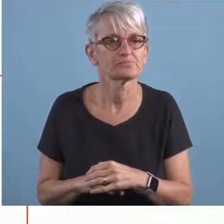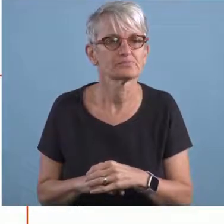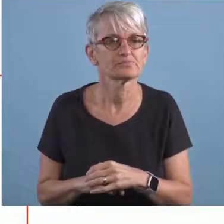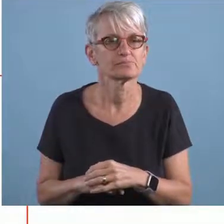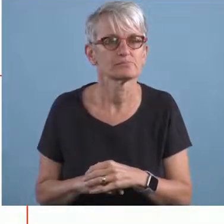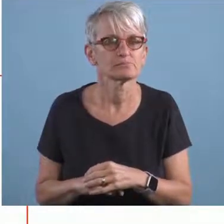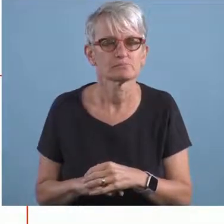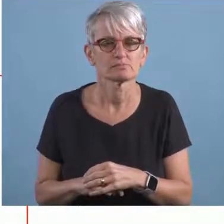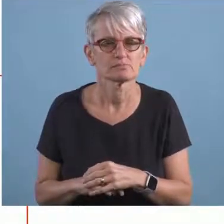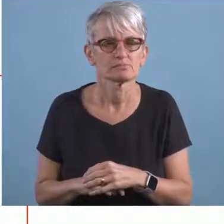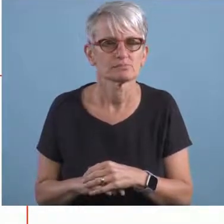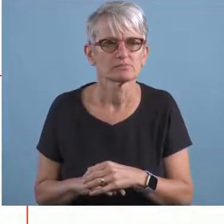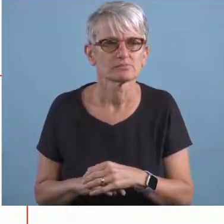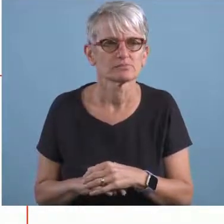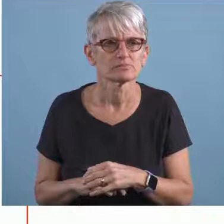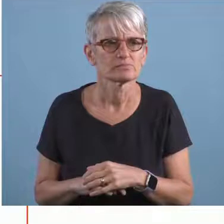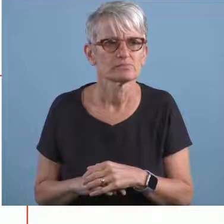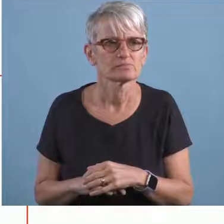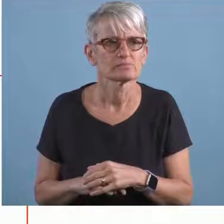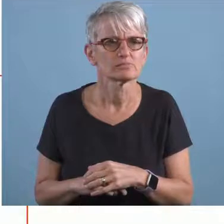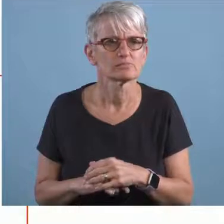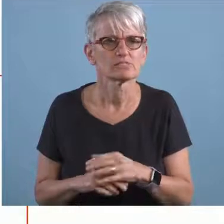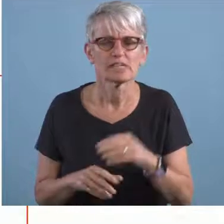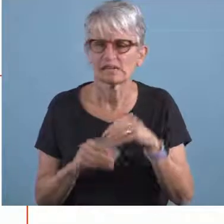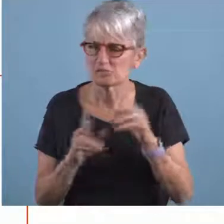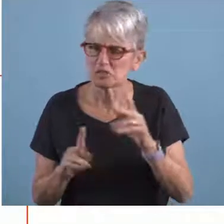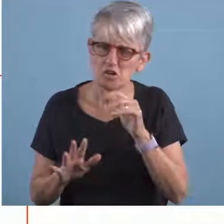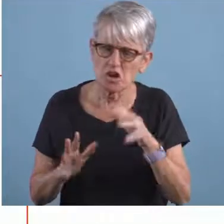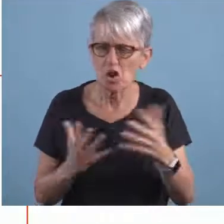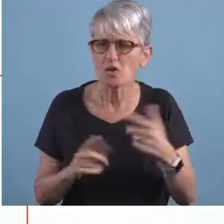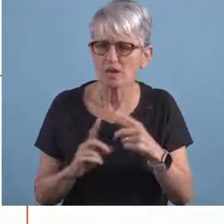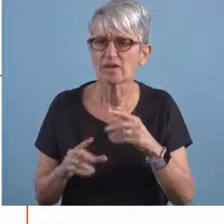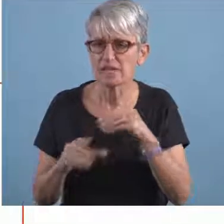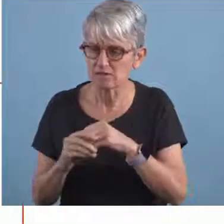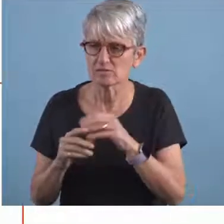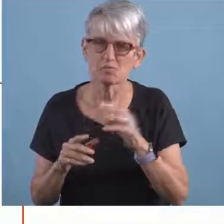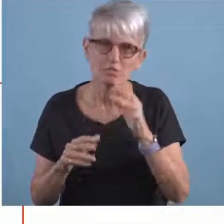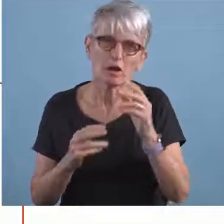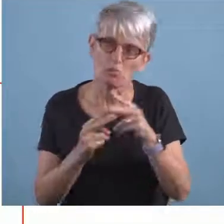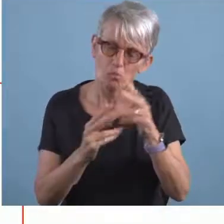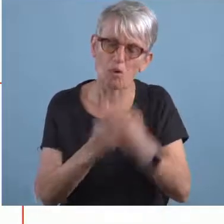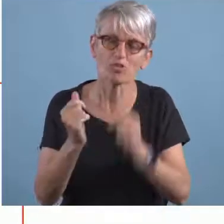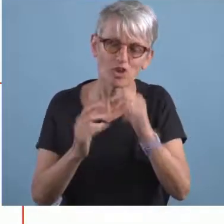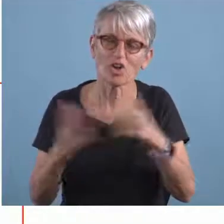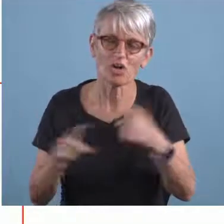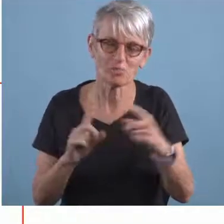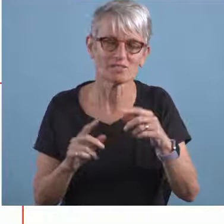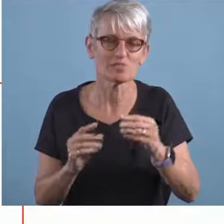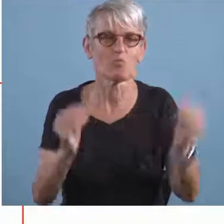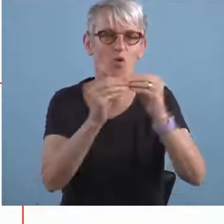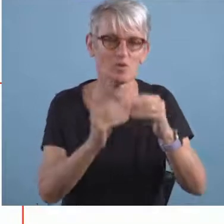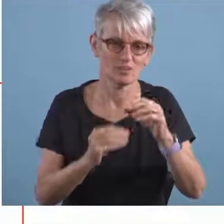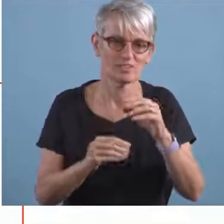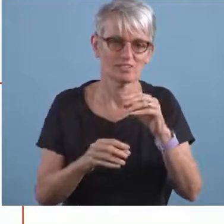They didn't do it much in either condition, but they did it more in telepractice. And the next slide would be talking